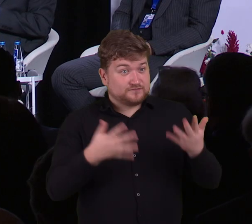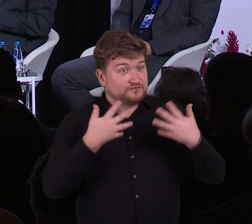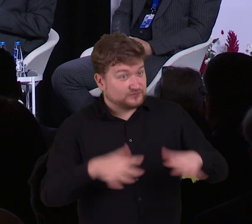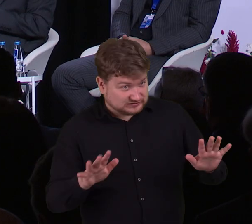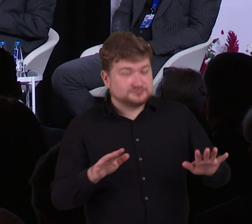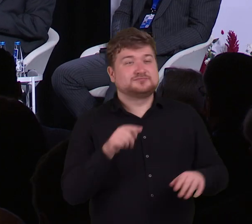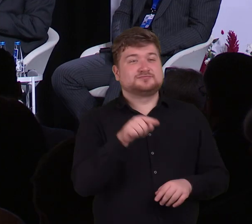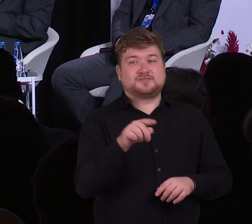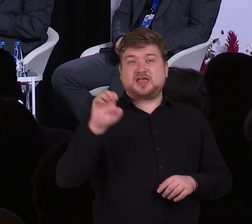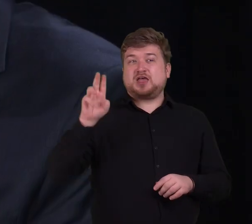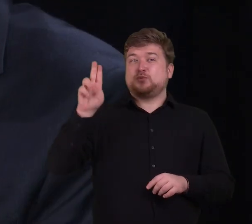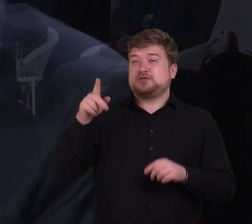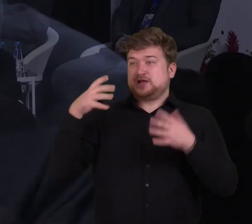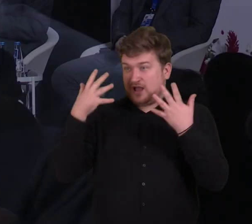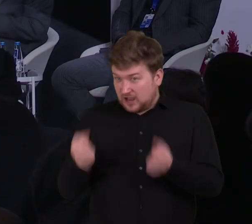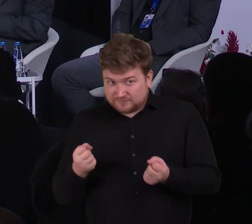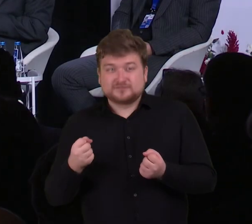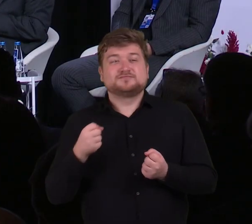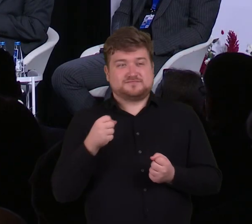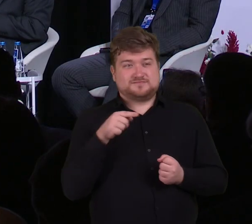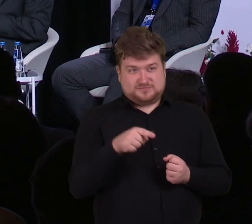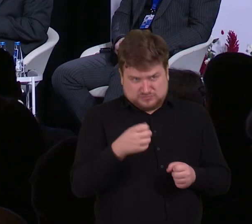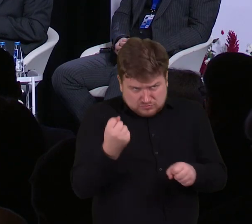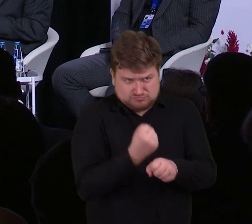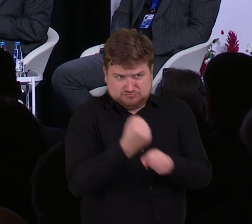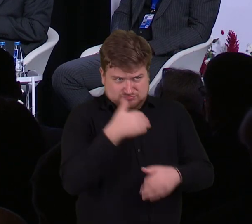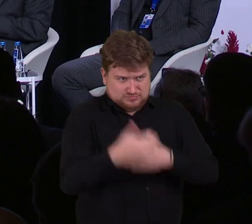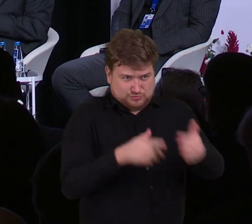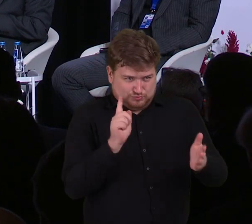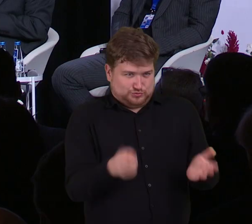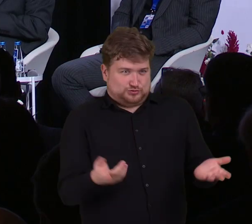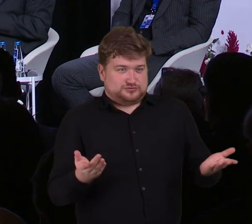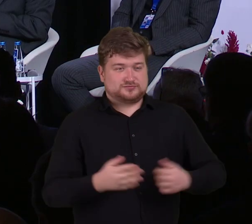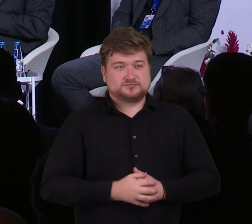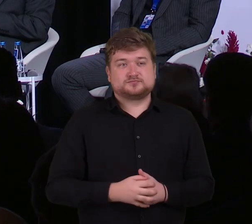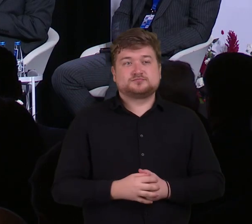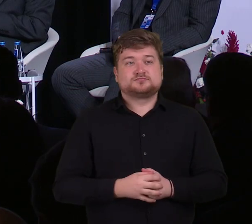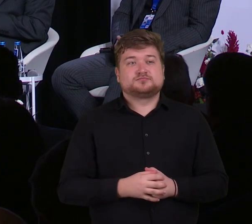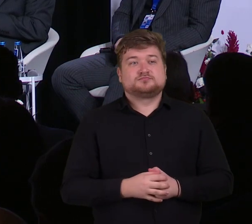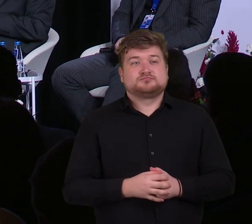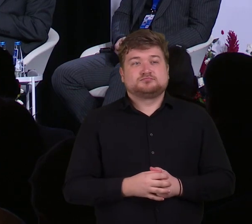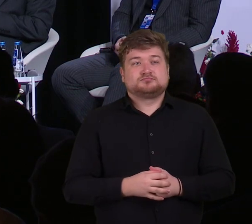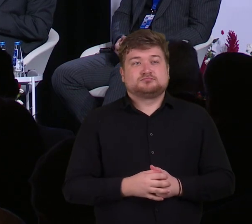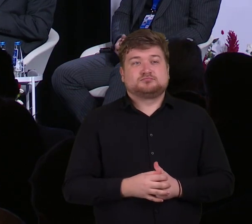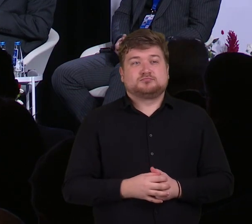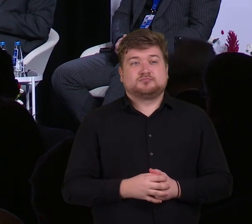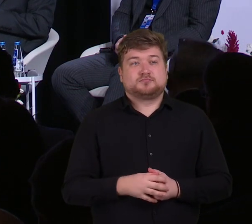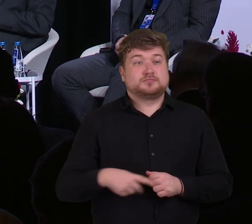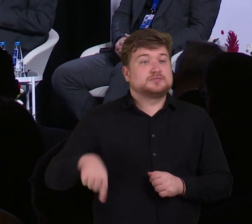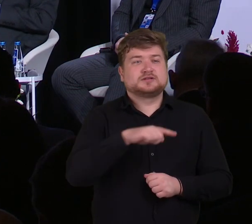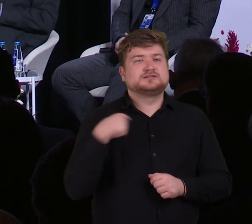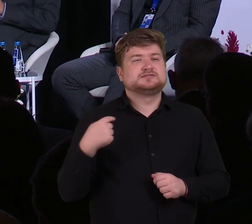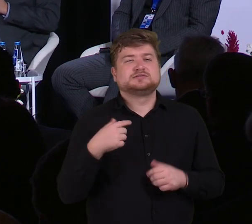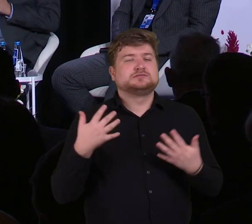in identifying or analyzing things. What we do need is that we get stuff done. And I think then